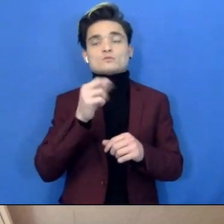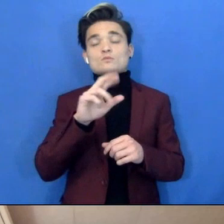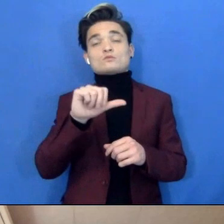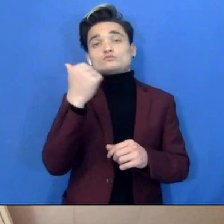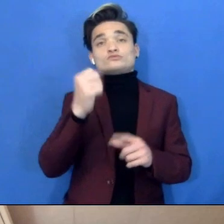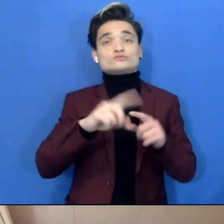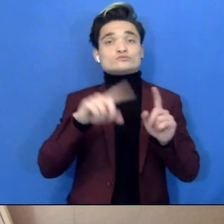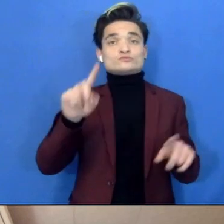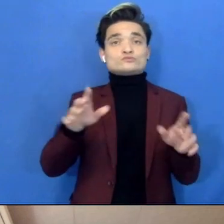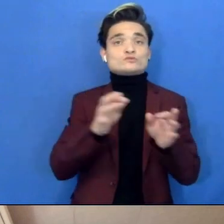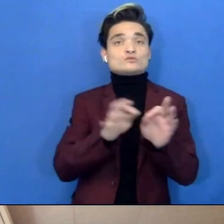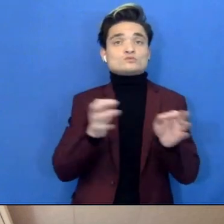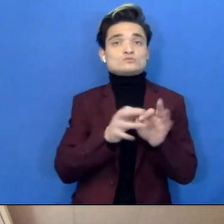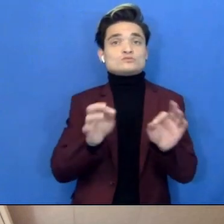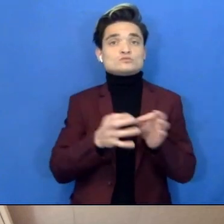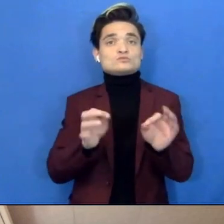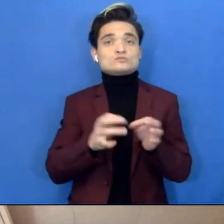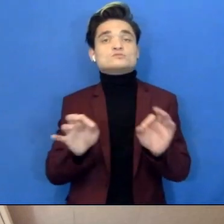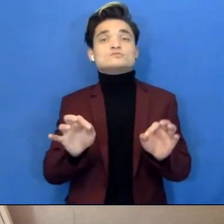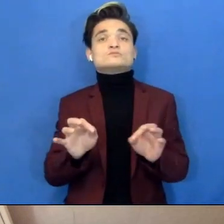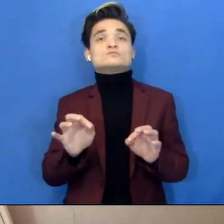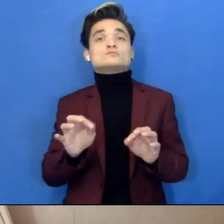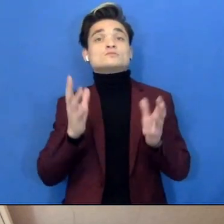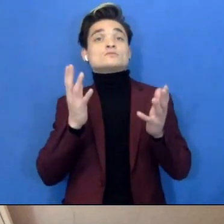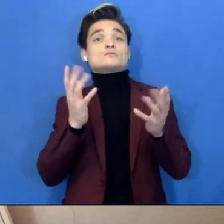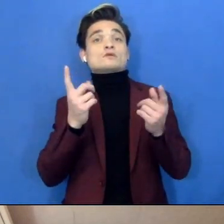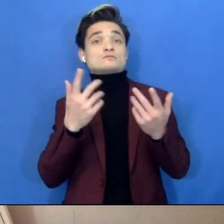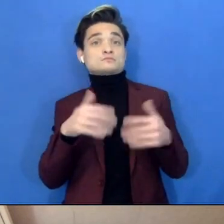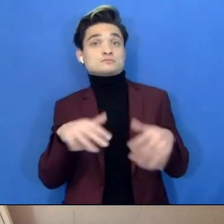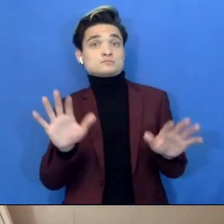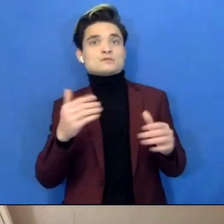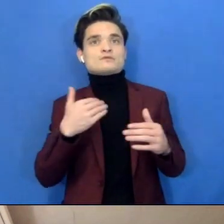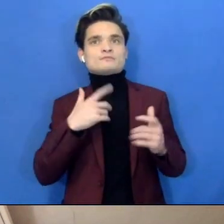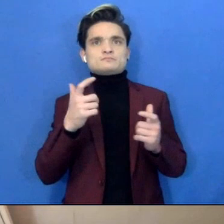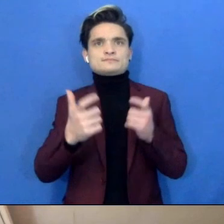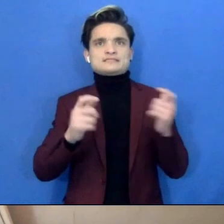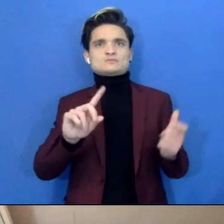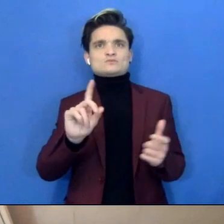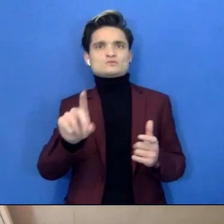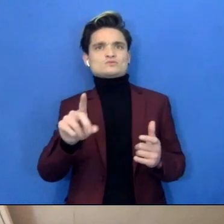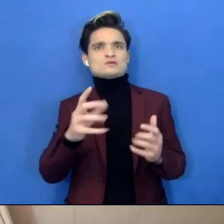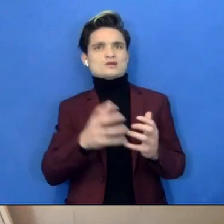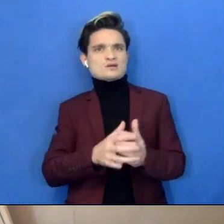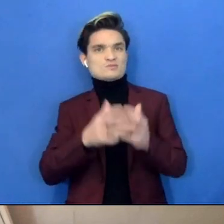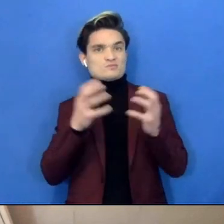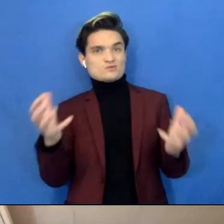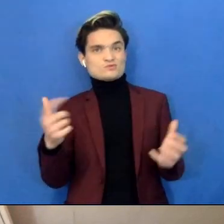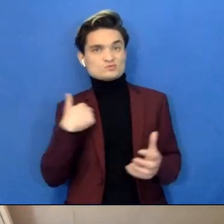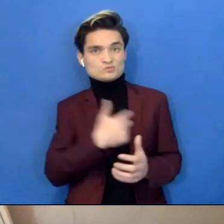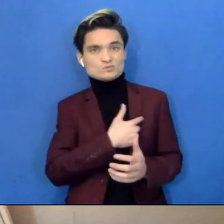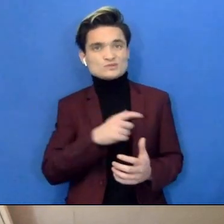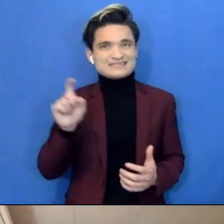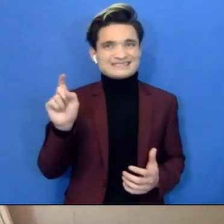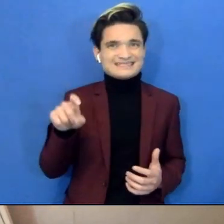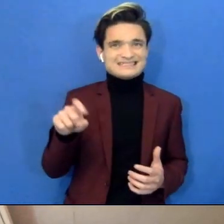then I came with this big question, like, how much do we need words? And that brought me